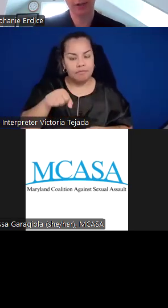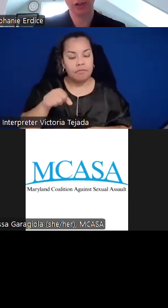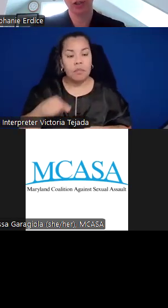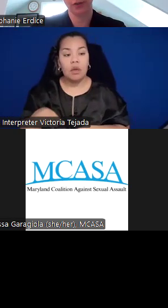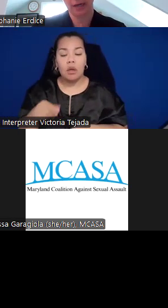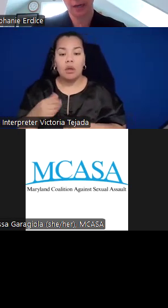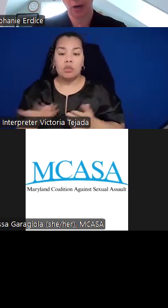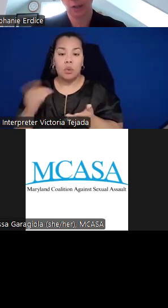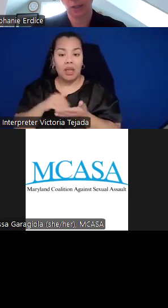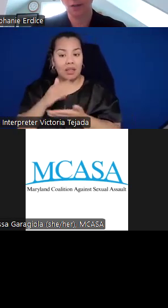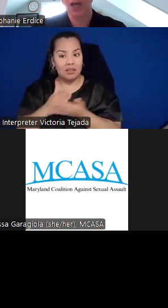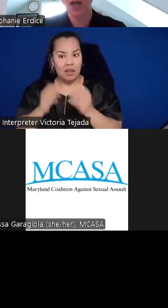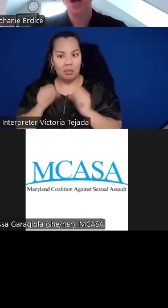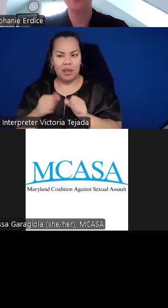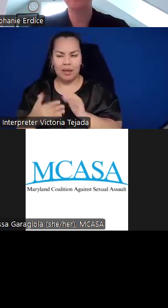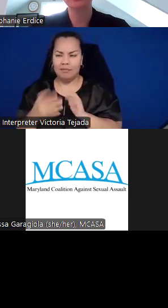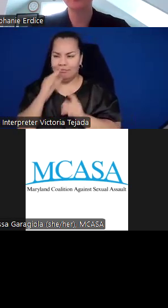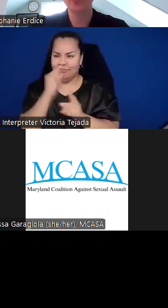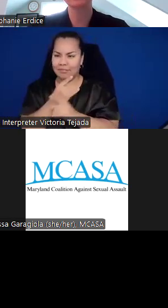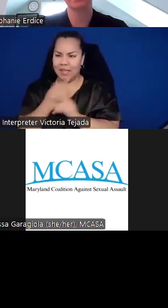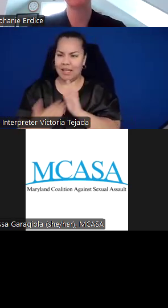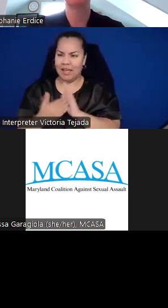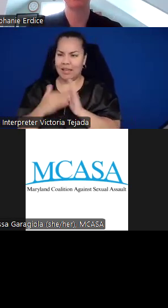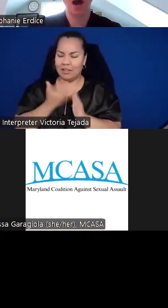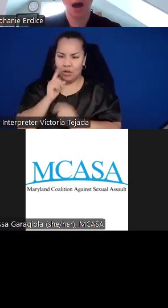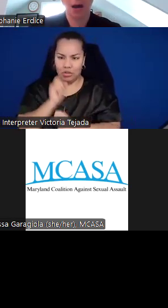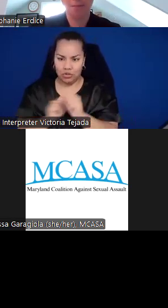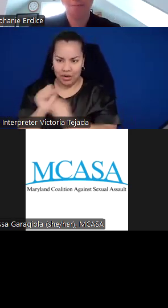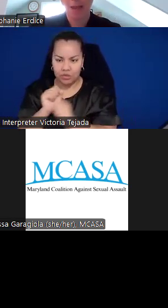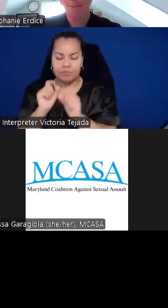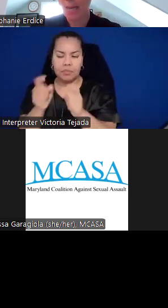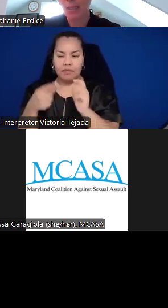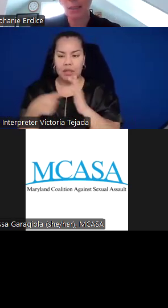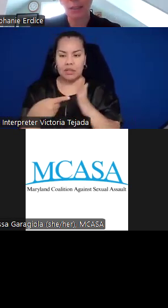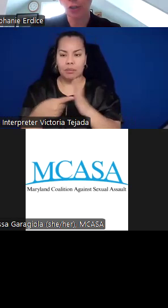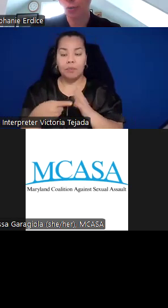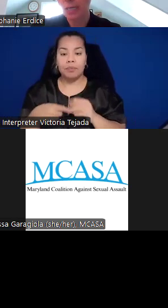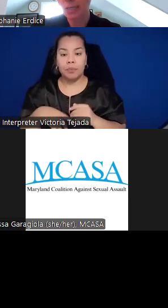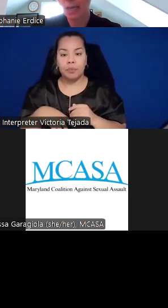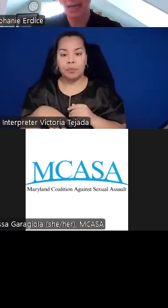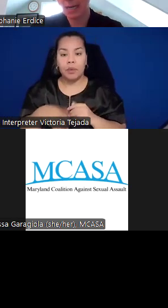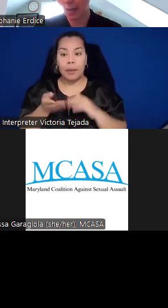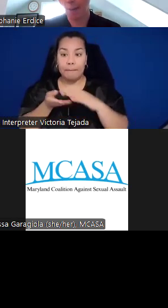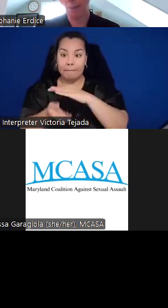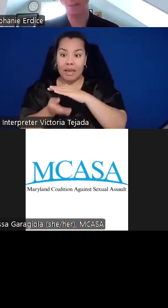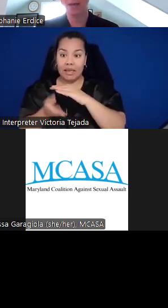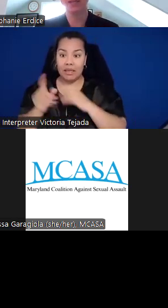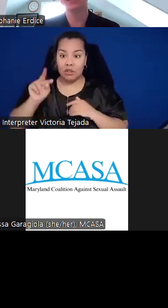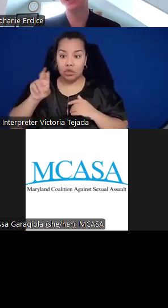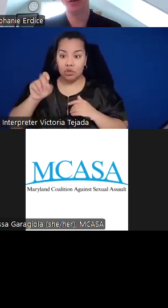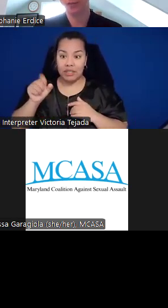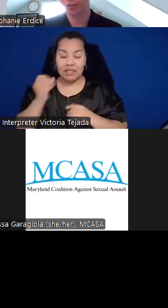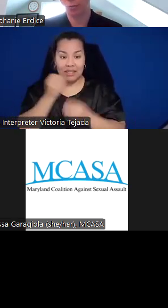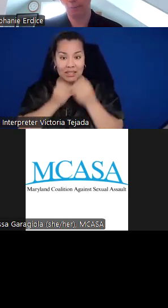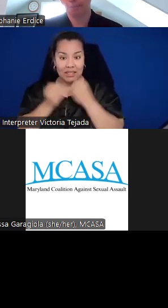against our strategies for taking care of ourselves. For example, baking delicious treats and eating them might